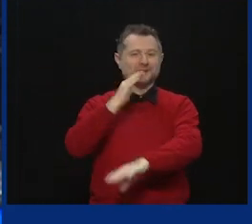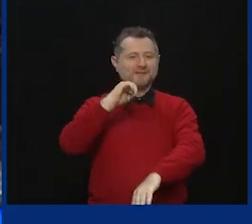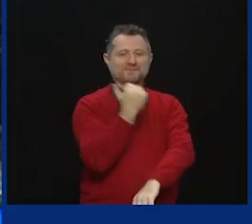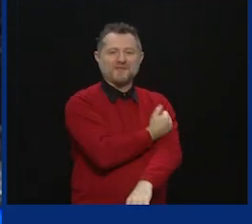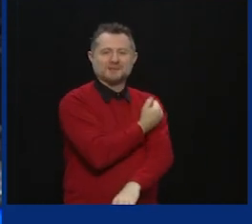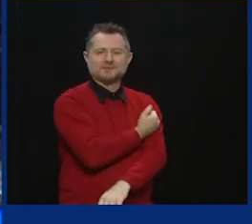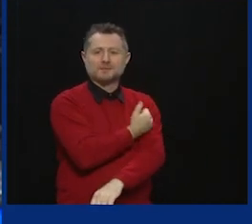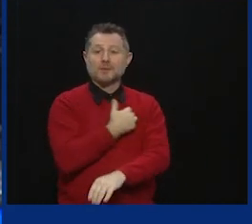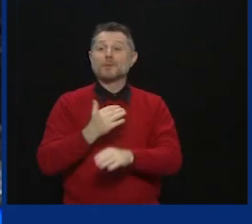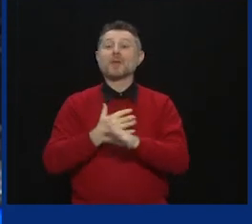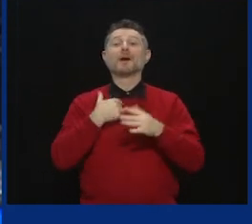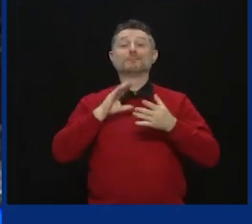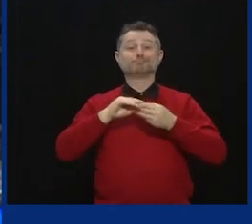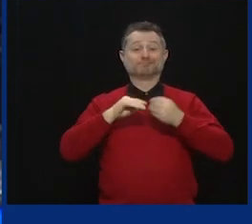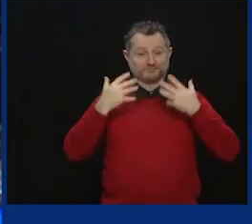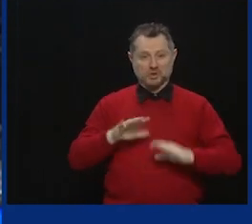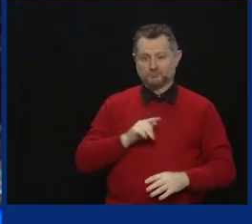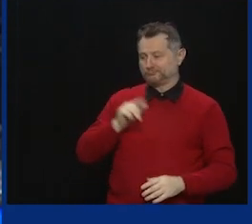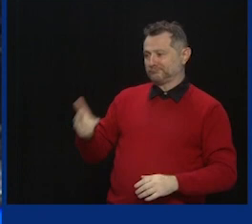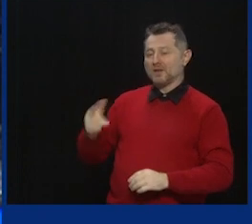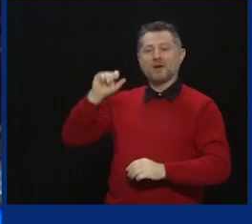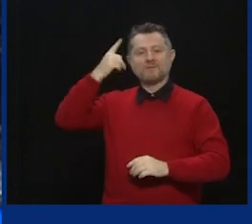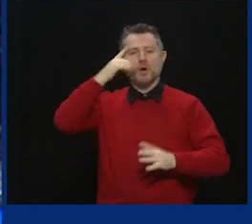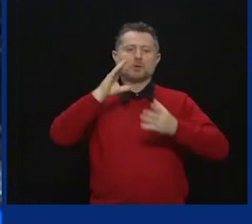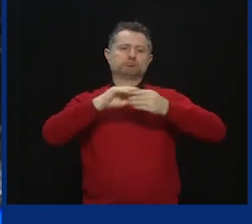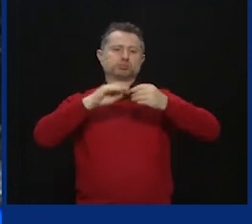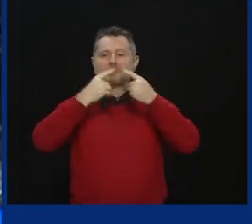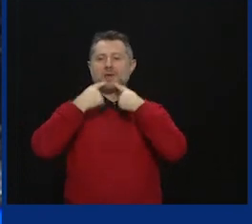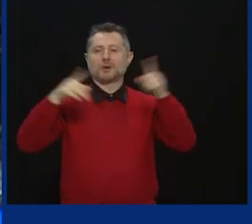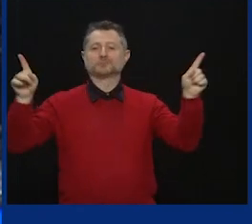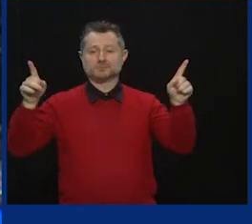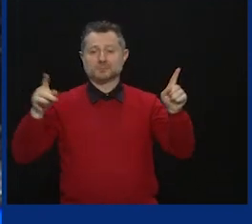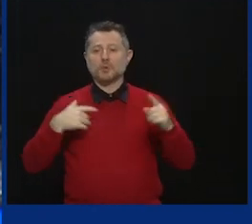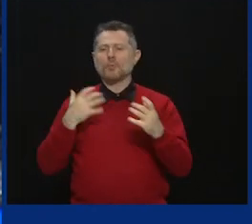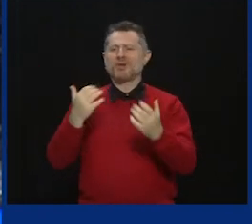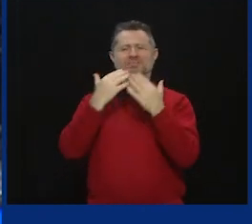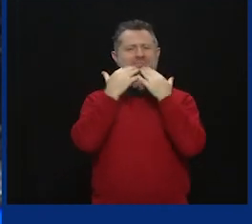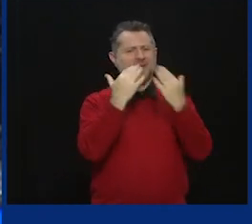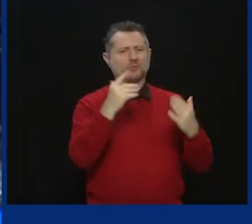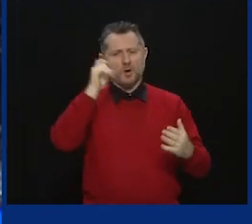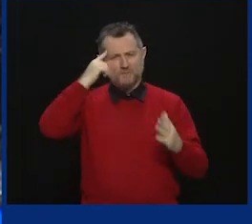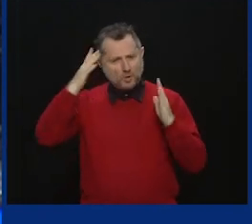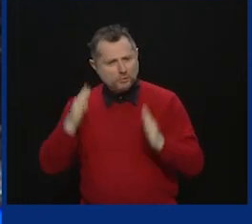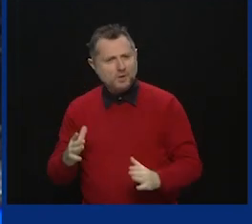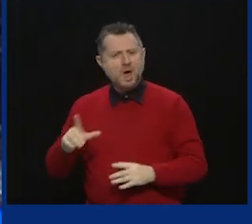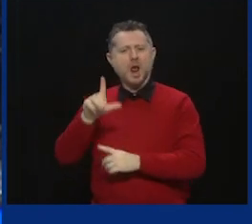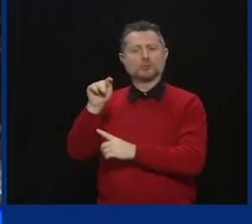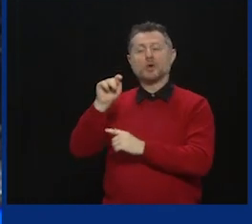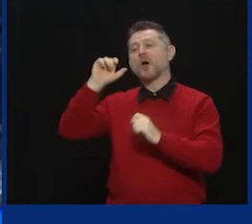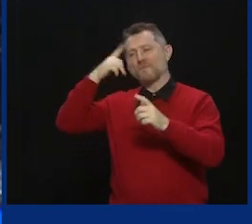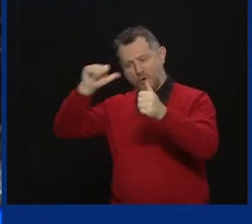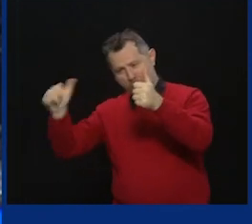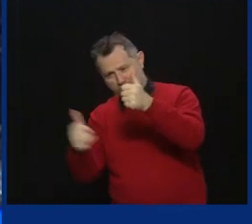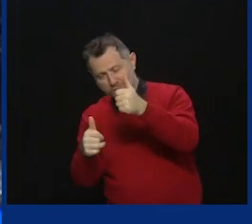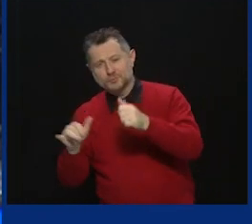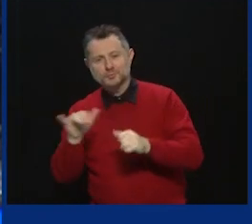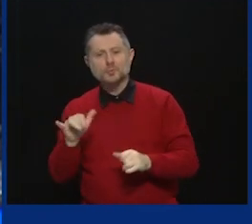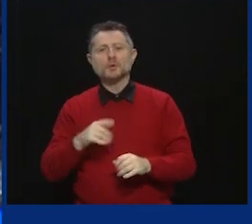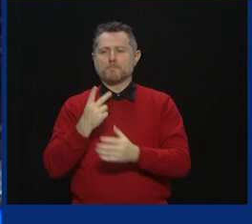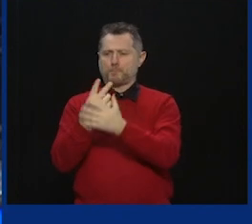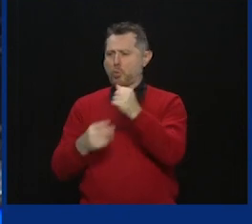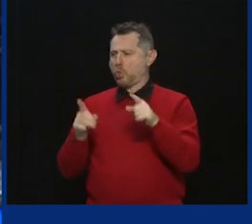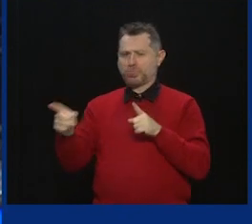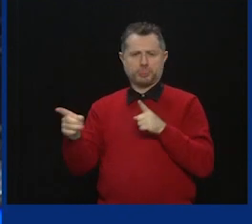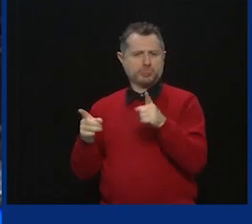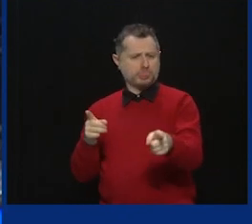governor to share today's announcement, I just want to say thank you to both the governor and Lieutenant Governor Brian Benjamin, who this idea